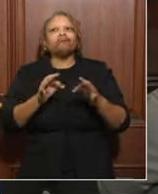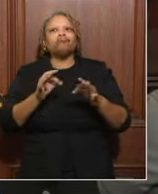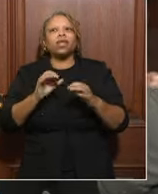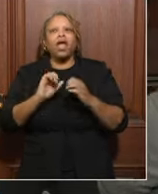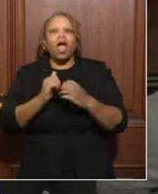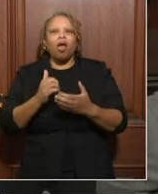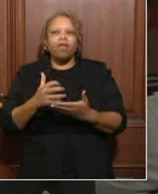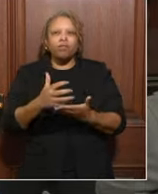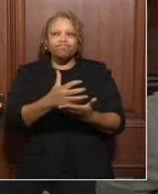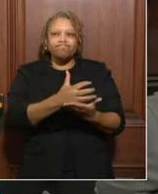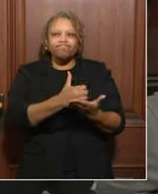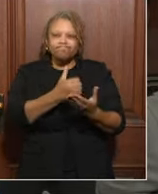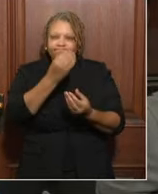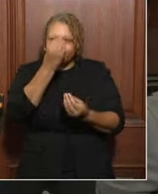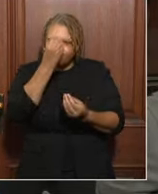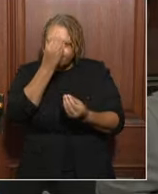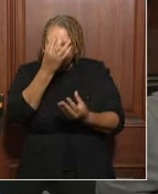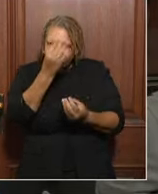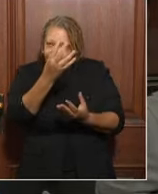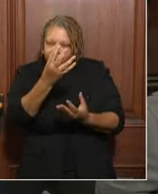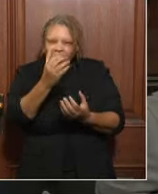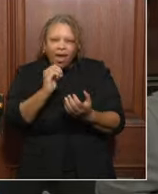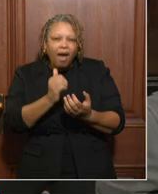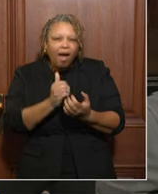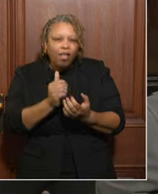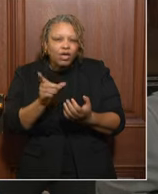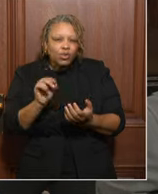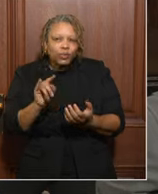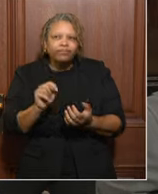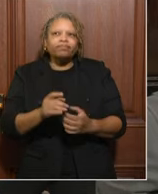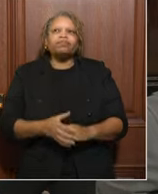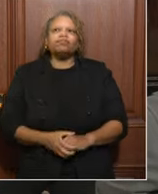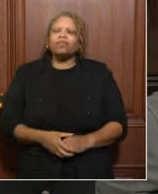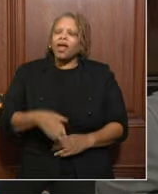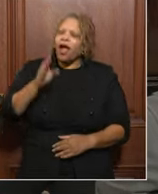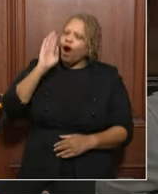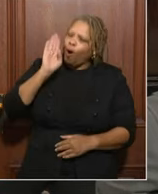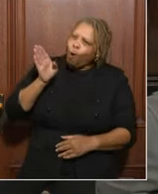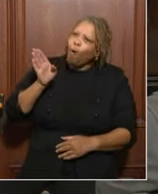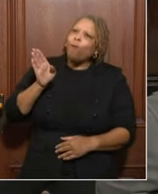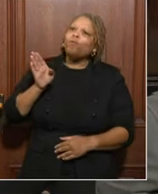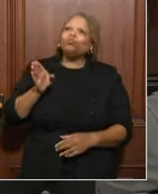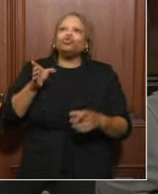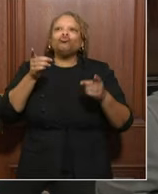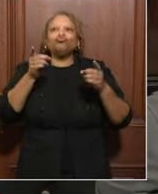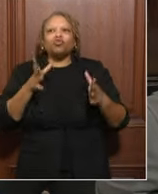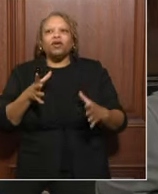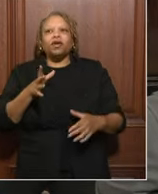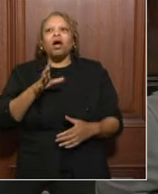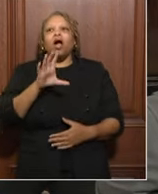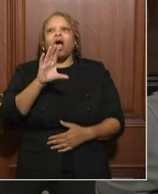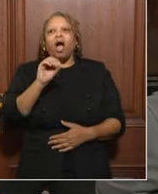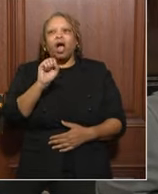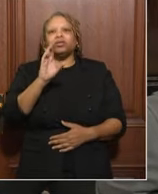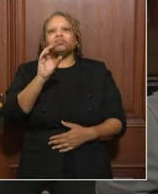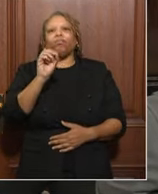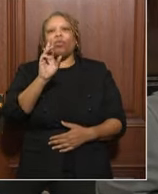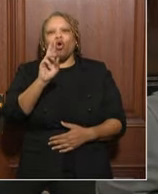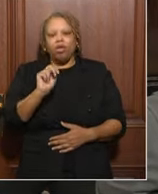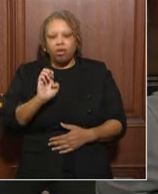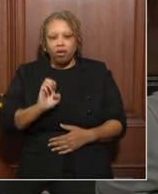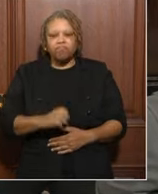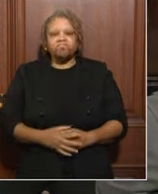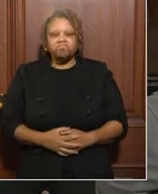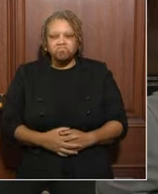Thank you, Mayor. I'm Clint Osborne. I'm the director of the D.C. Homeland Security and Emergency Management Agency, and we work very, very closely with the Metropolitan